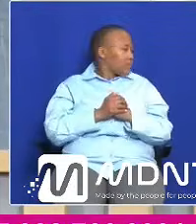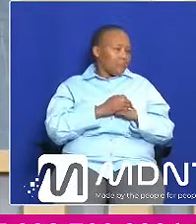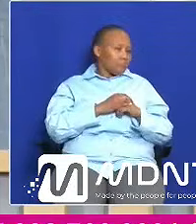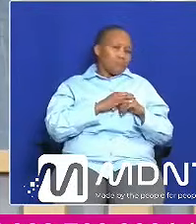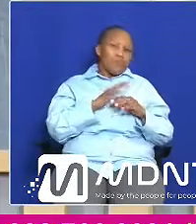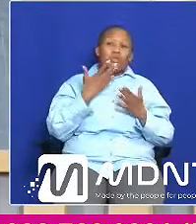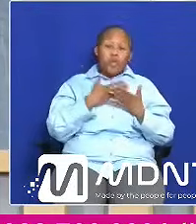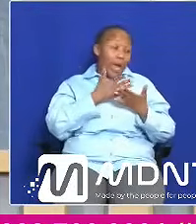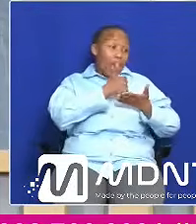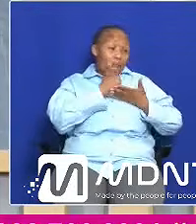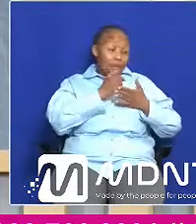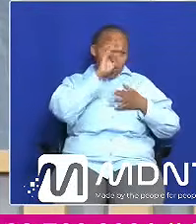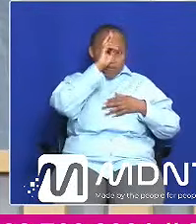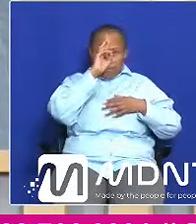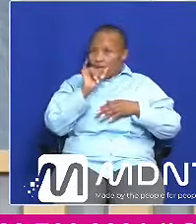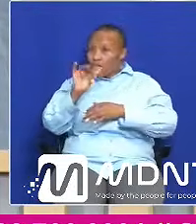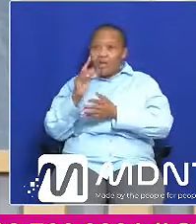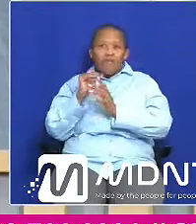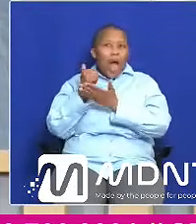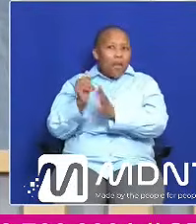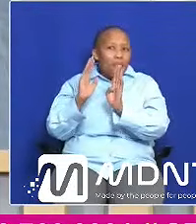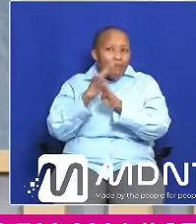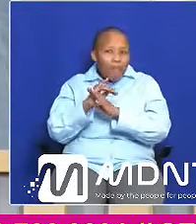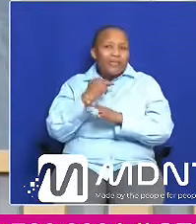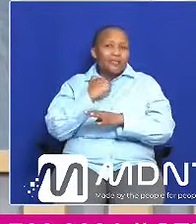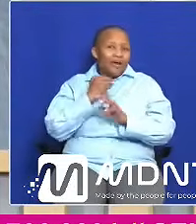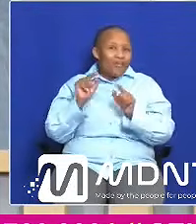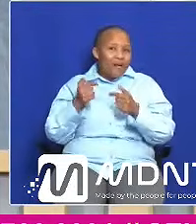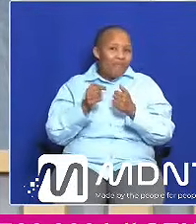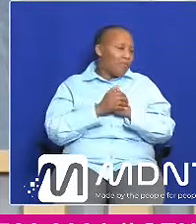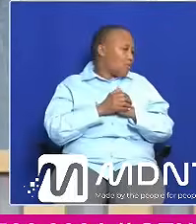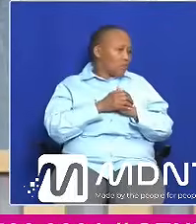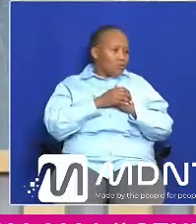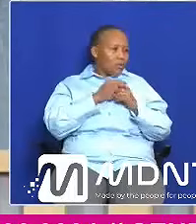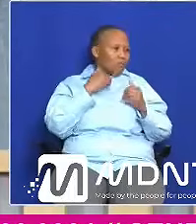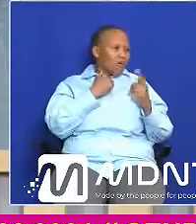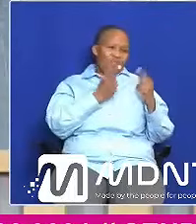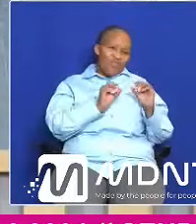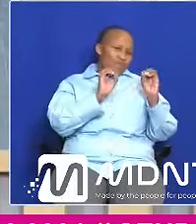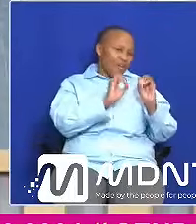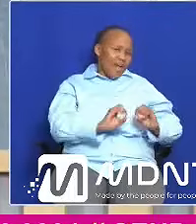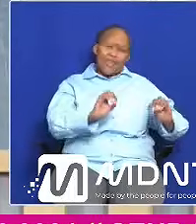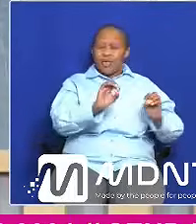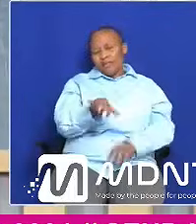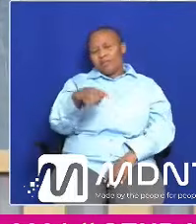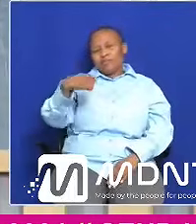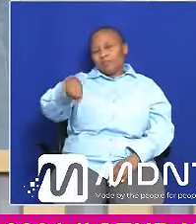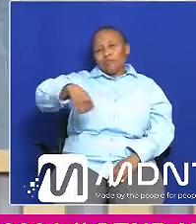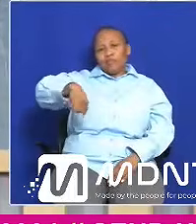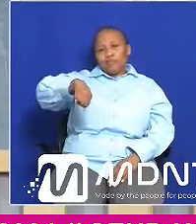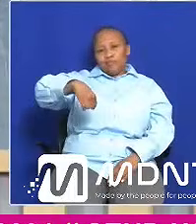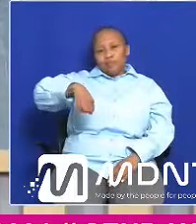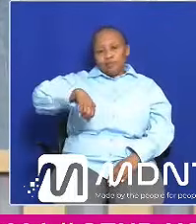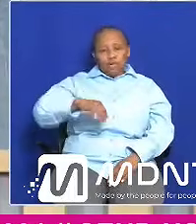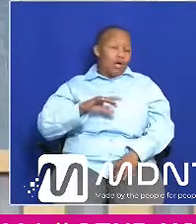stuck. But it's worth a try than not doing anything. No, I'm trying to, before I go down a rabbit hole, I want to know where